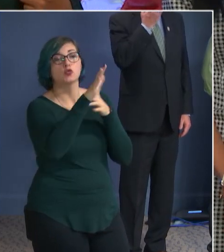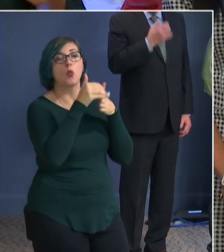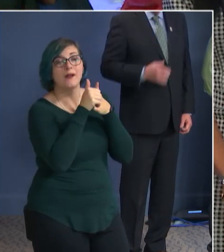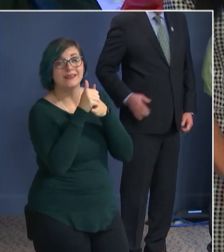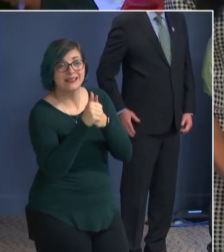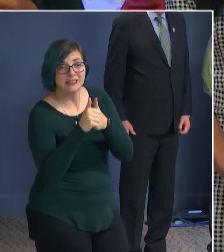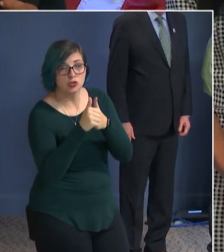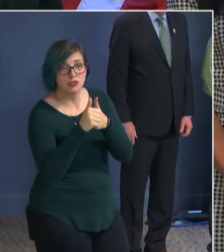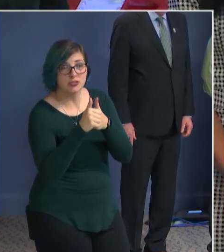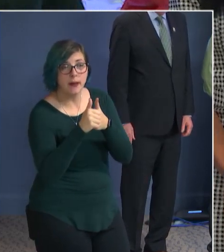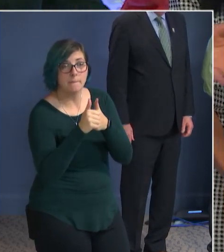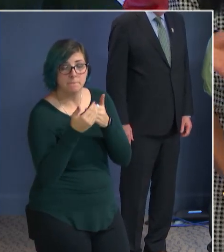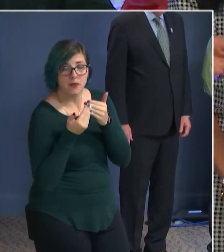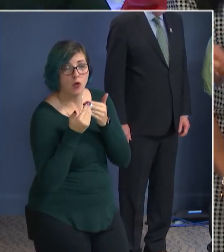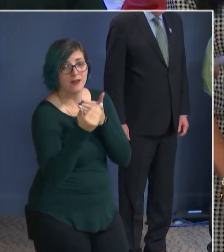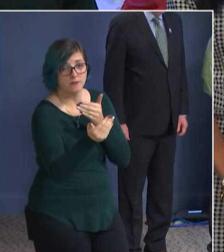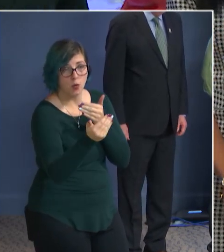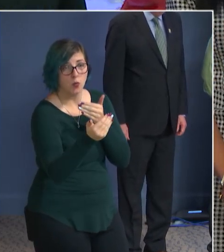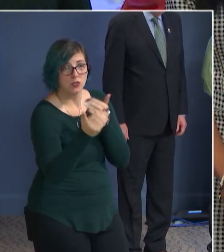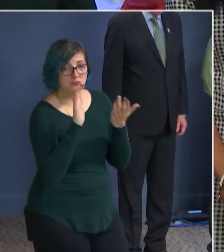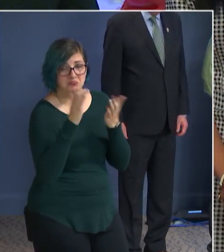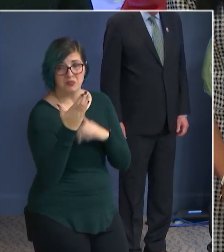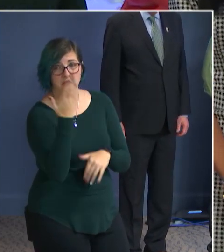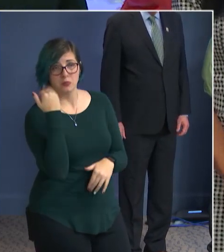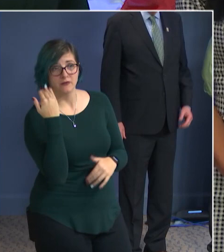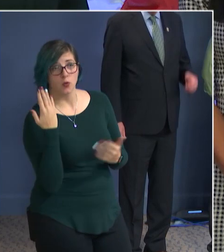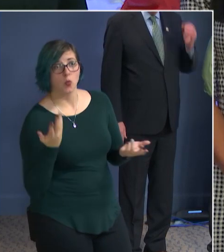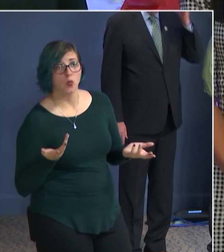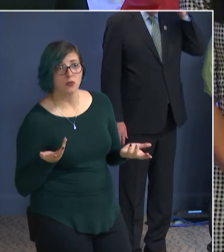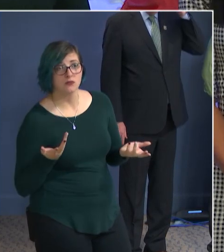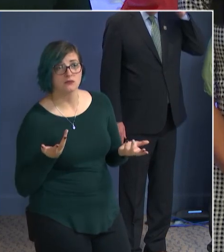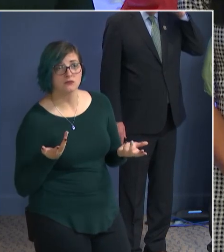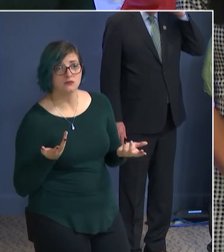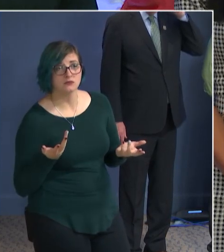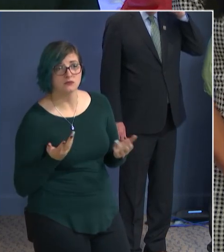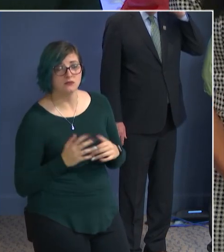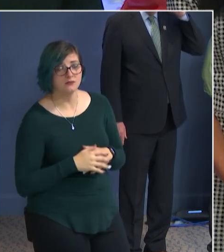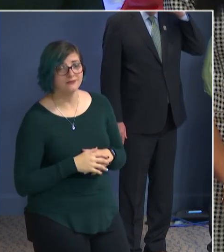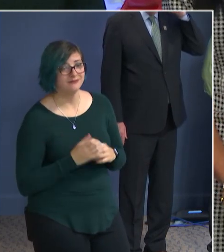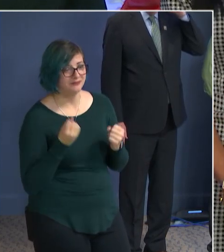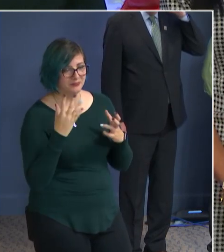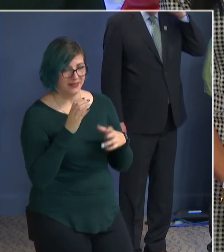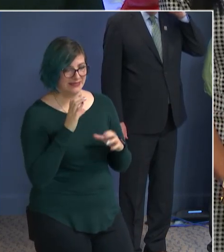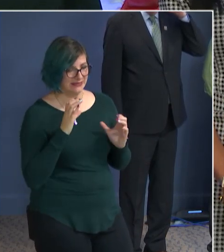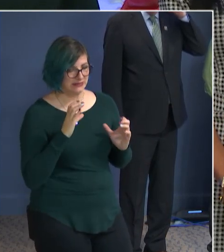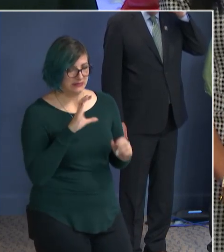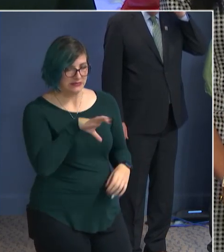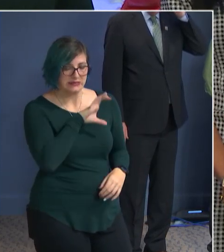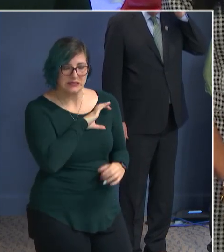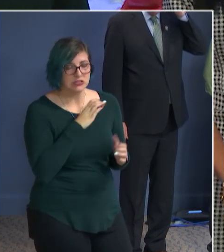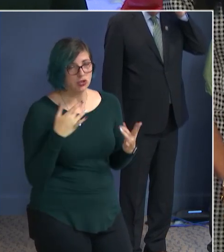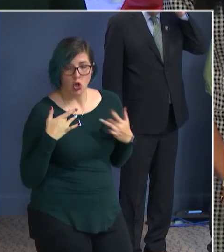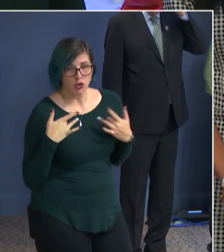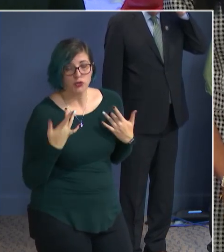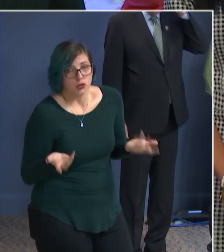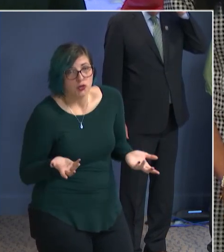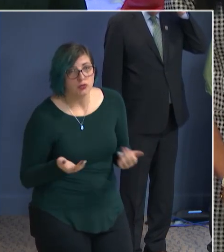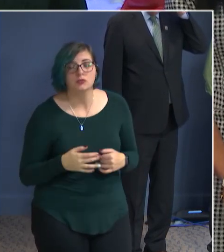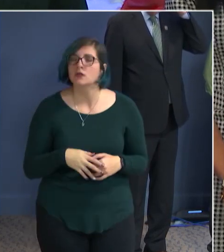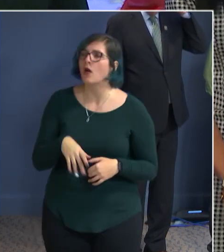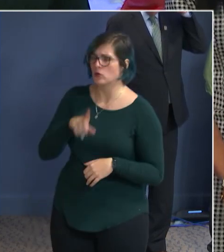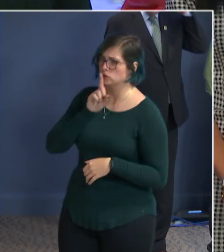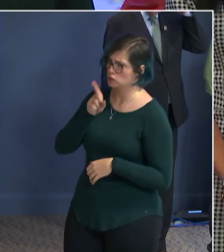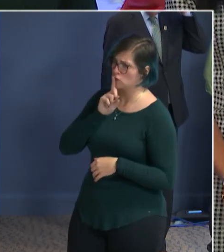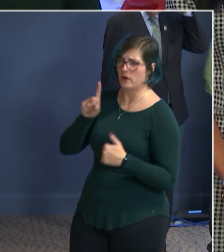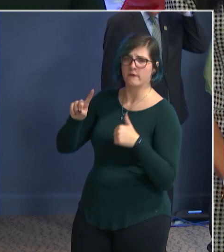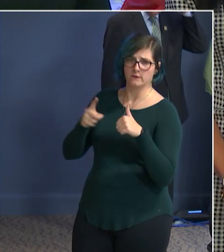of this agency going forward, addressing these issues of crime that has so many citizens concerned? Sure. I mean, the first thing I would say is